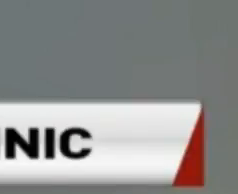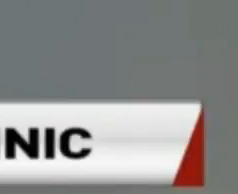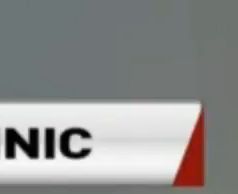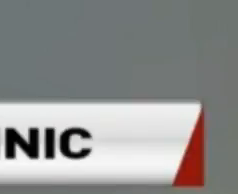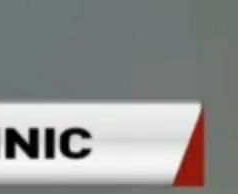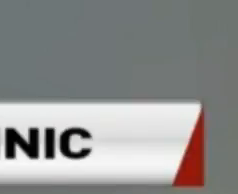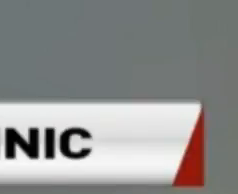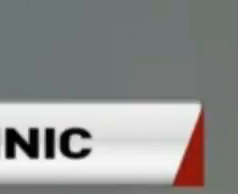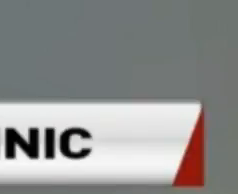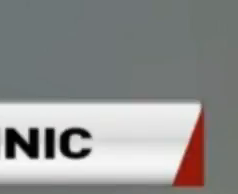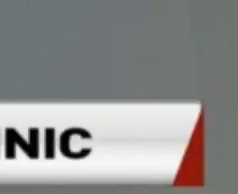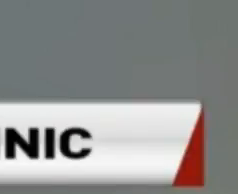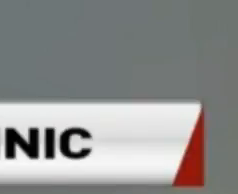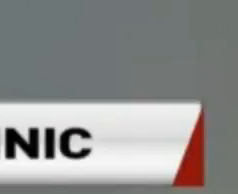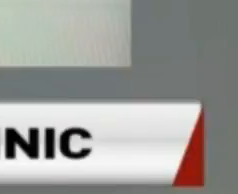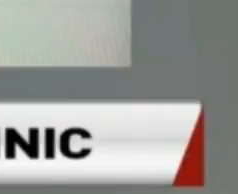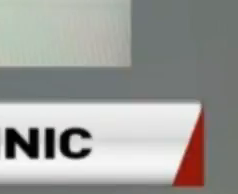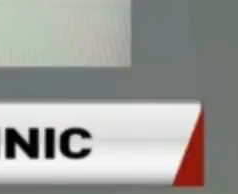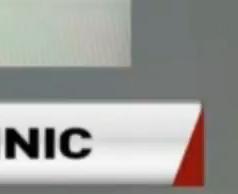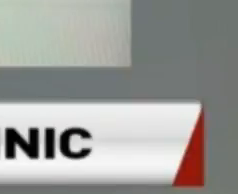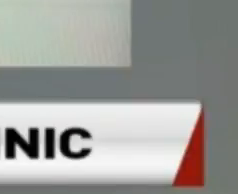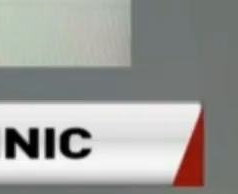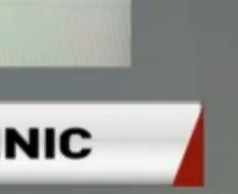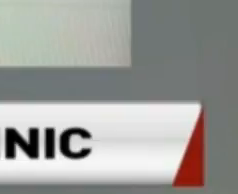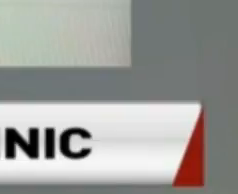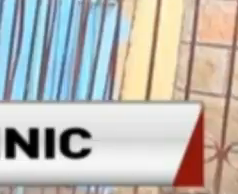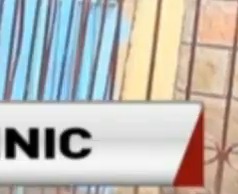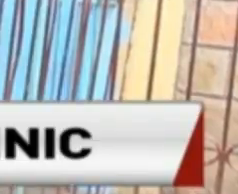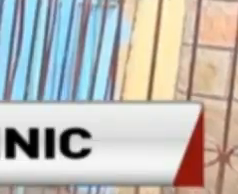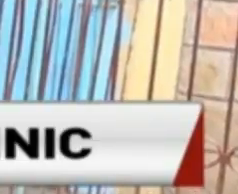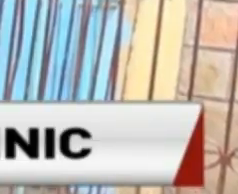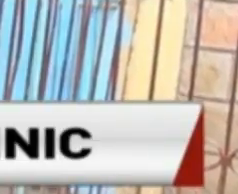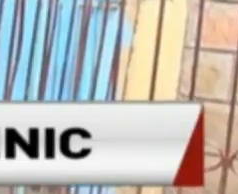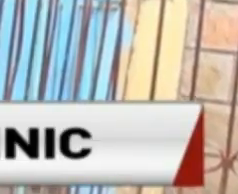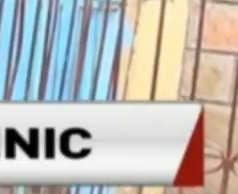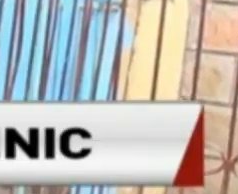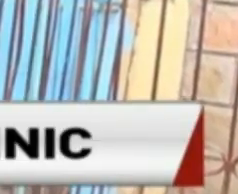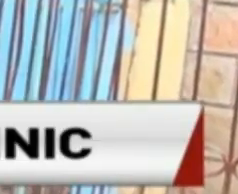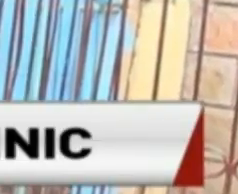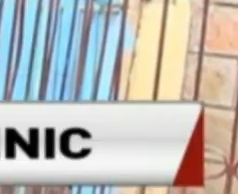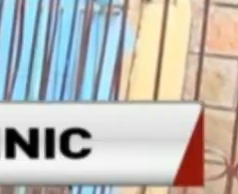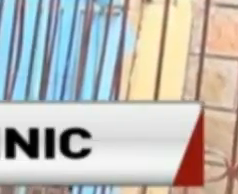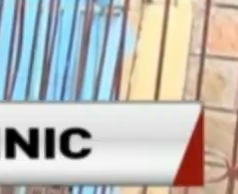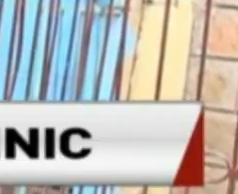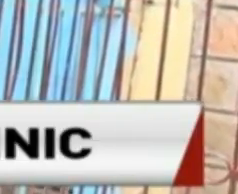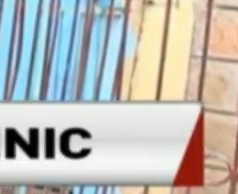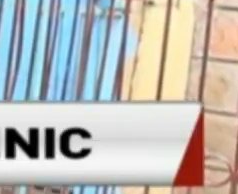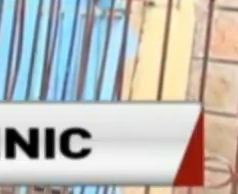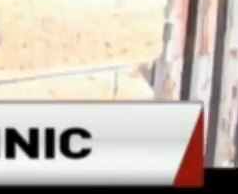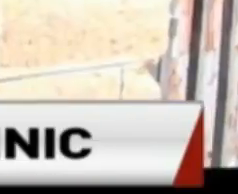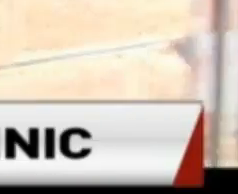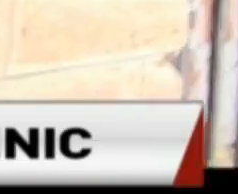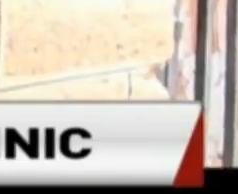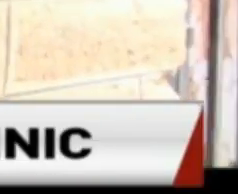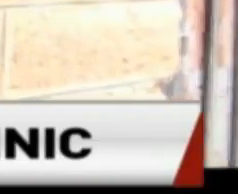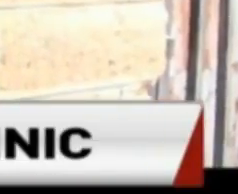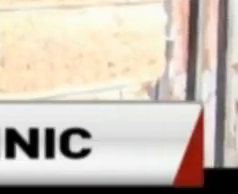kako 5 months. Division over Caroline Mwatha's death and the clinic where abortions are no